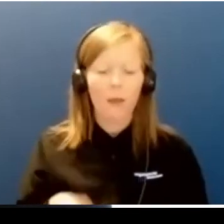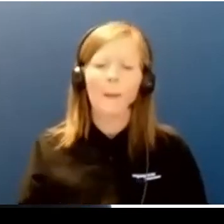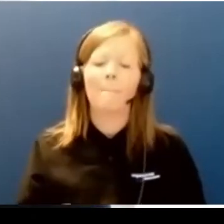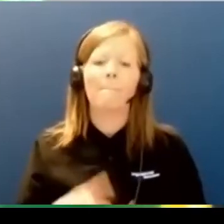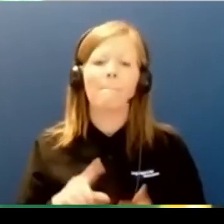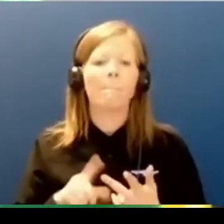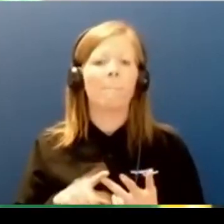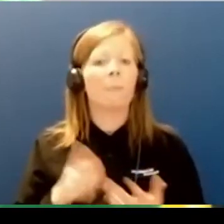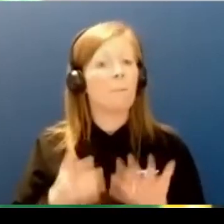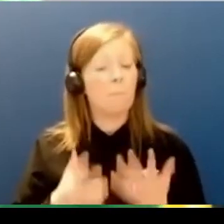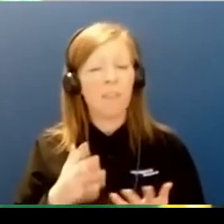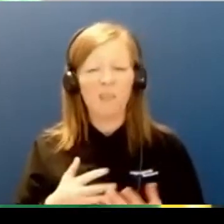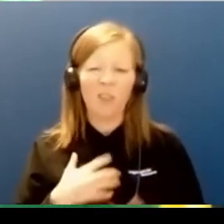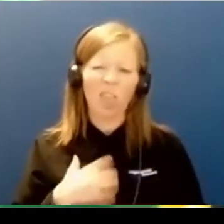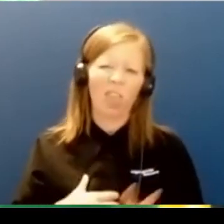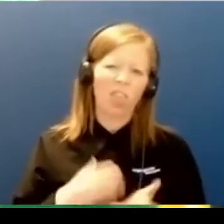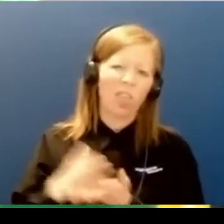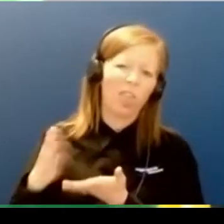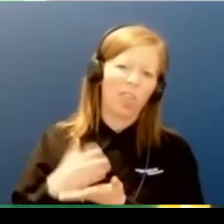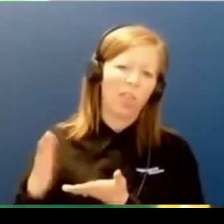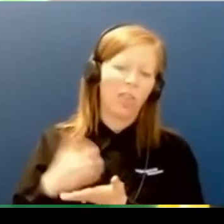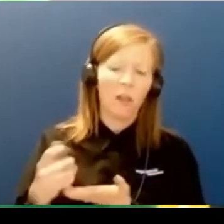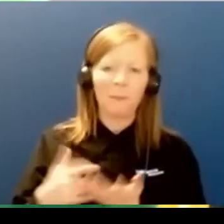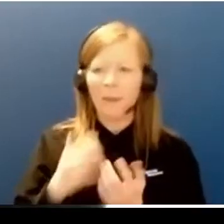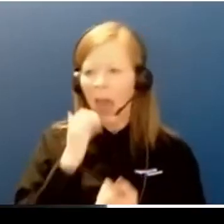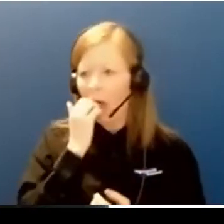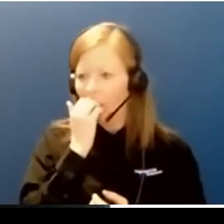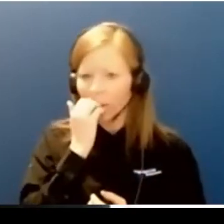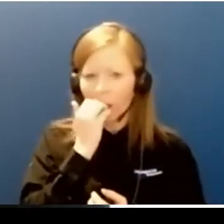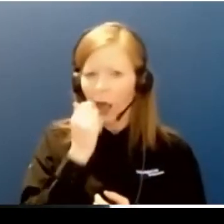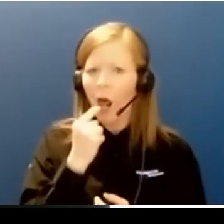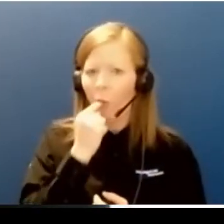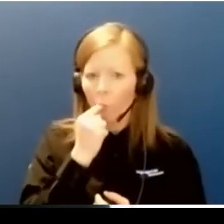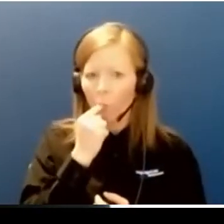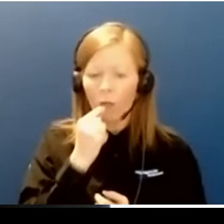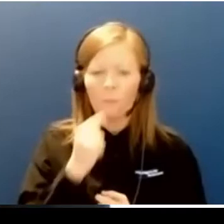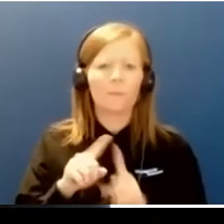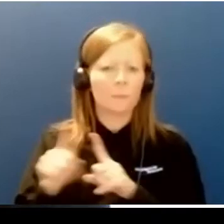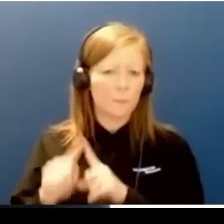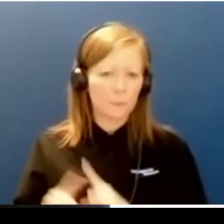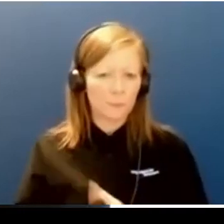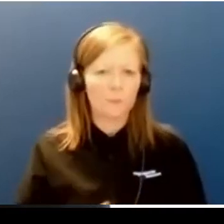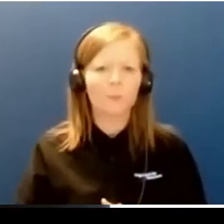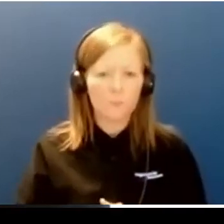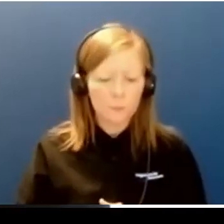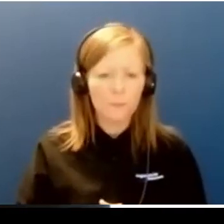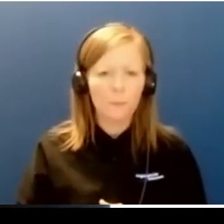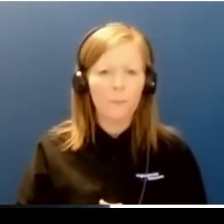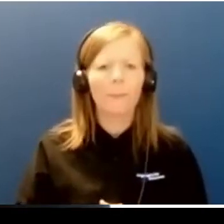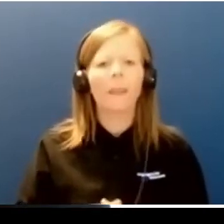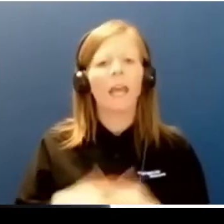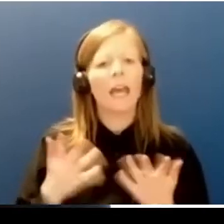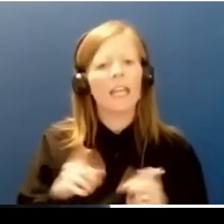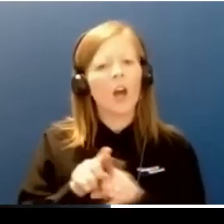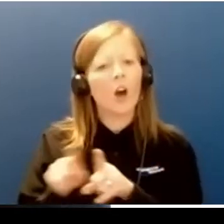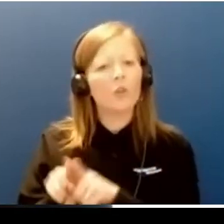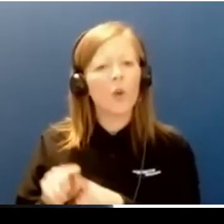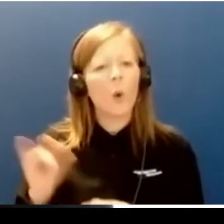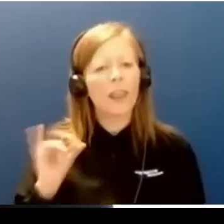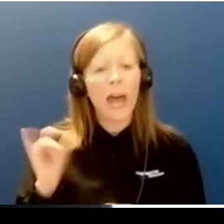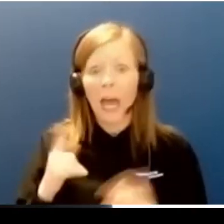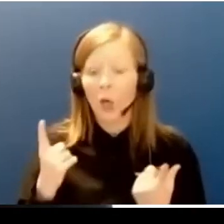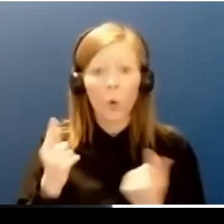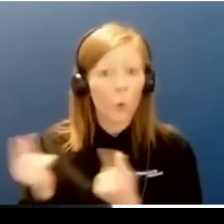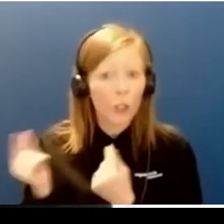a loss of appetite. You see finger sucking. And as far as what to do